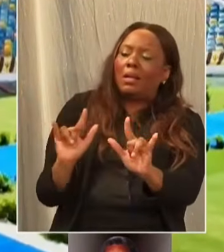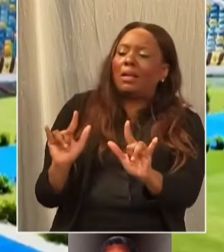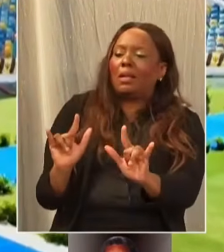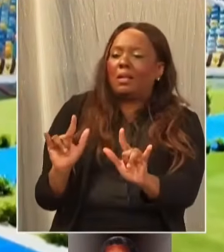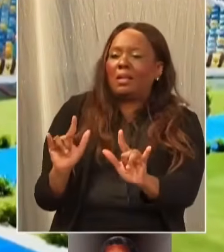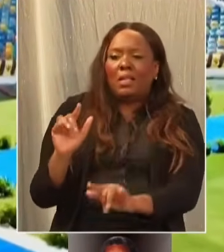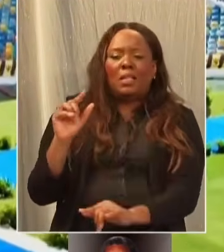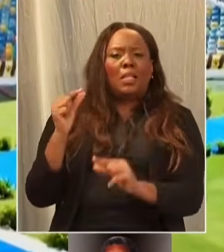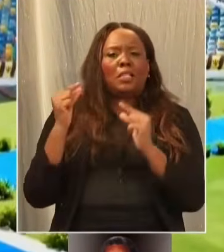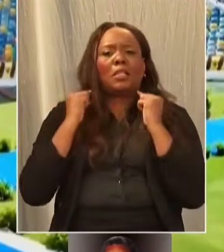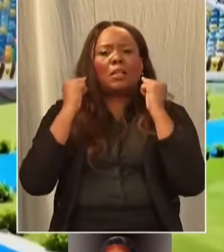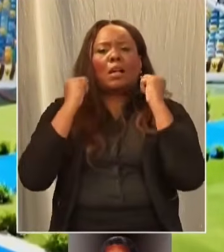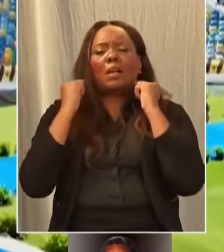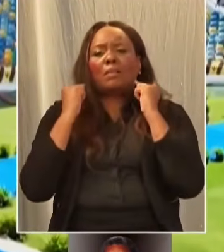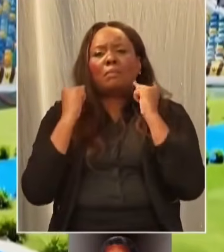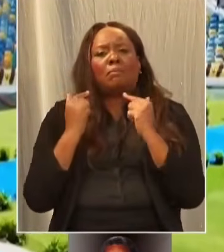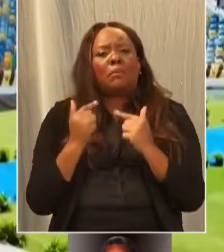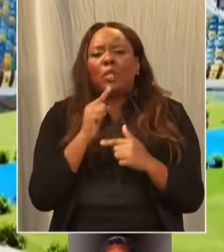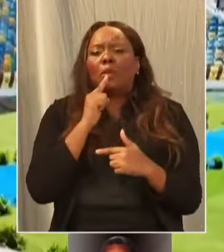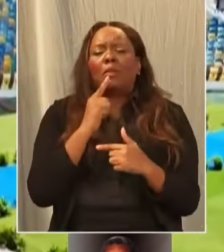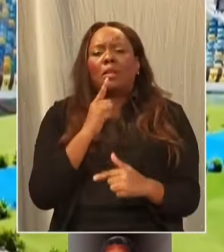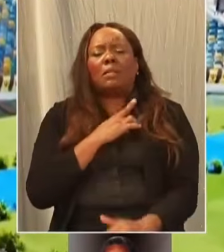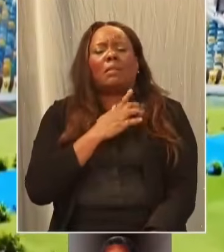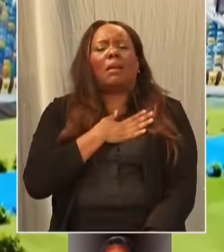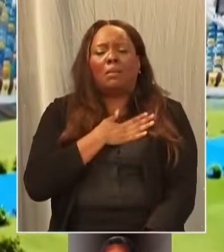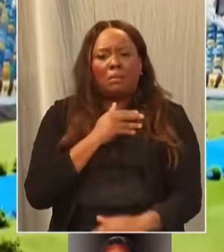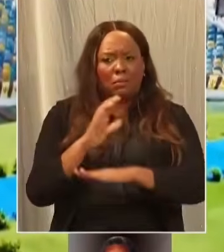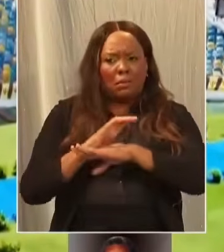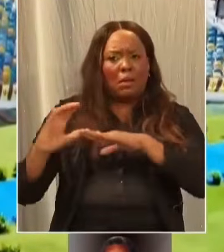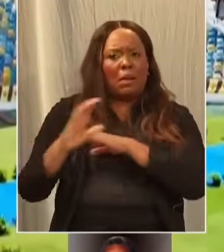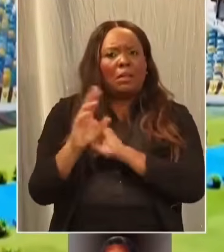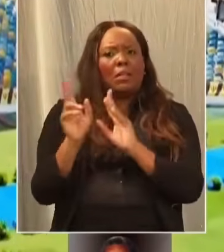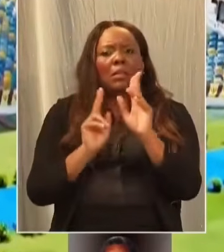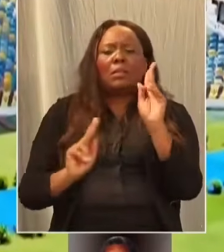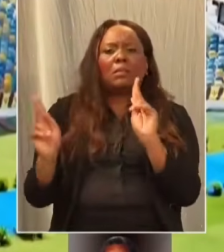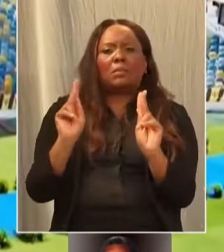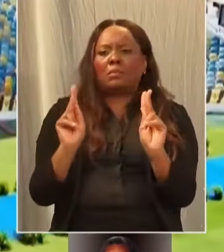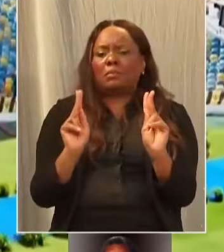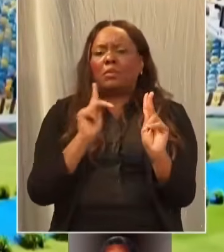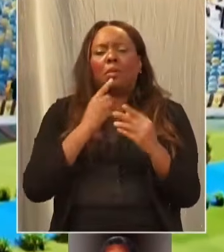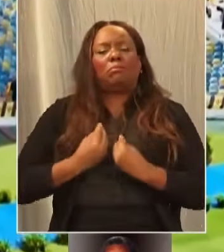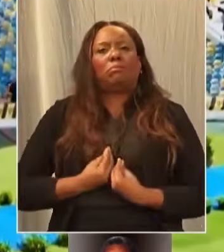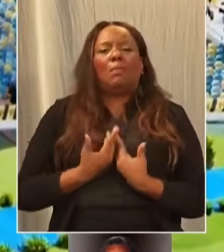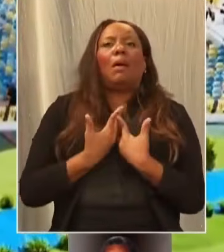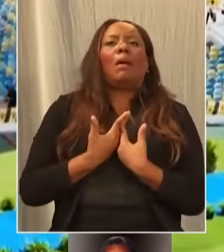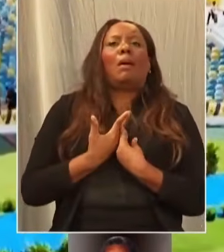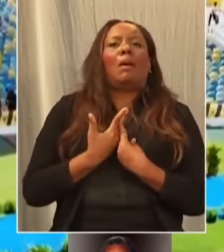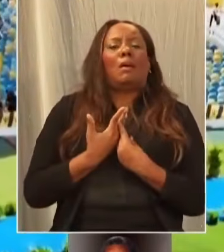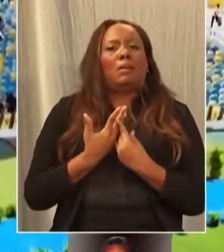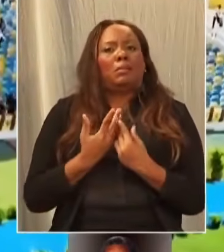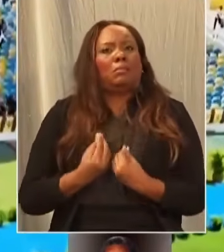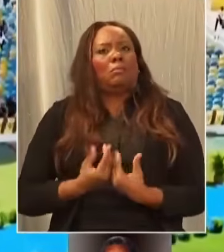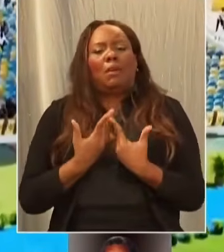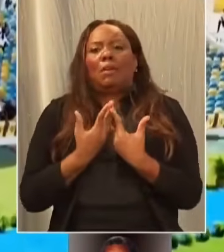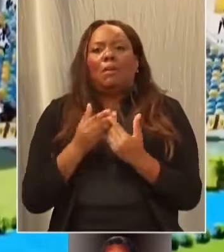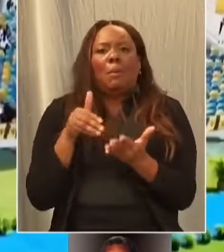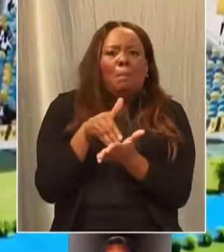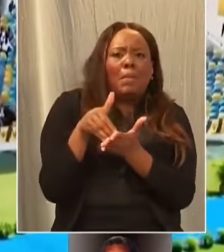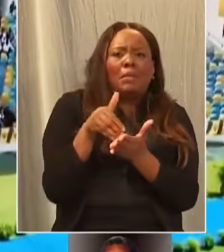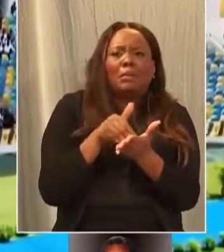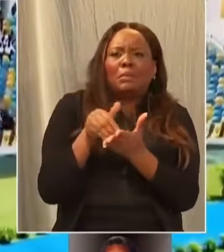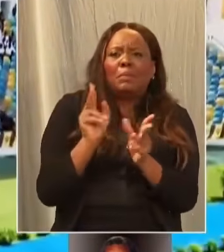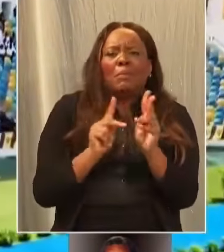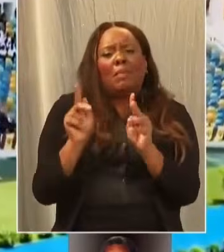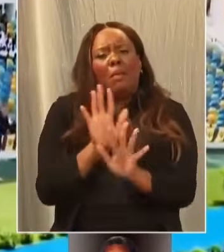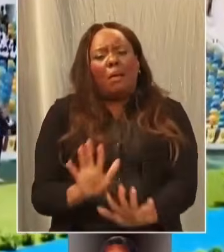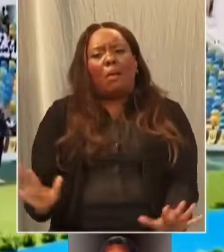and minds of Caribbean people and became a source of inspiration to millions throughout the